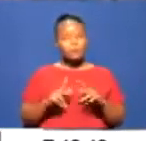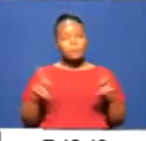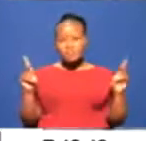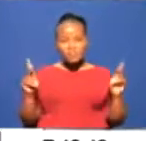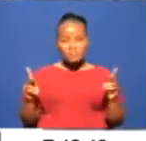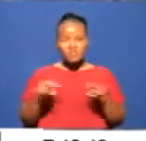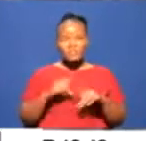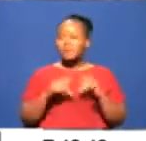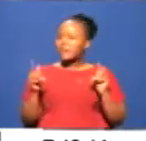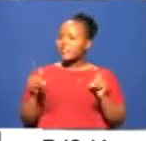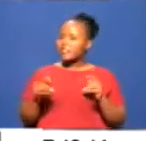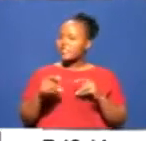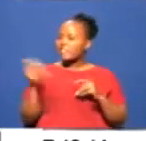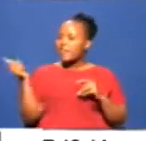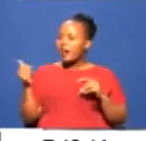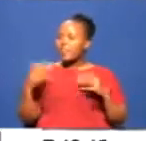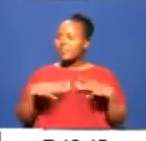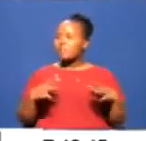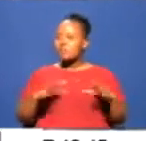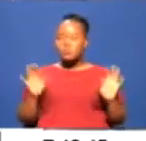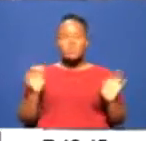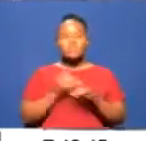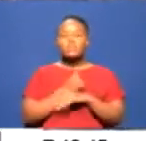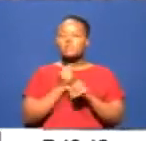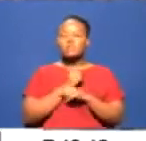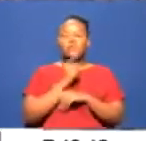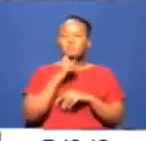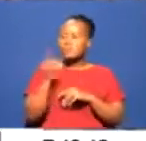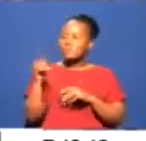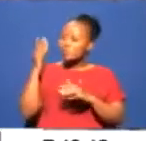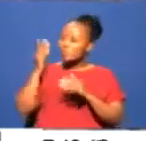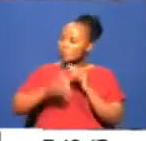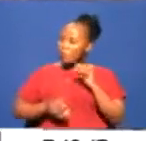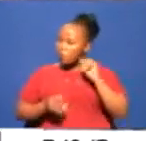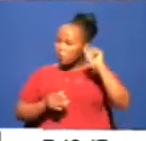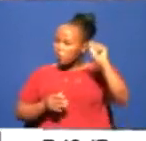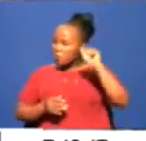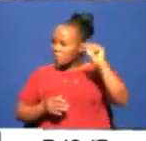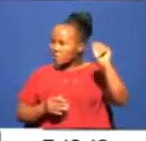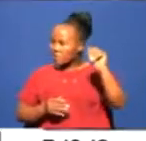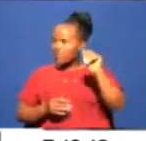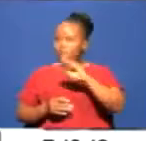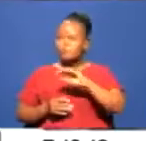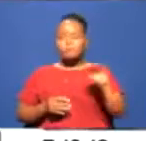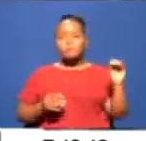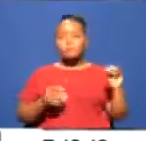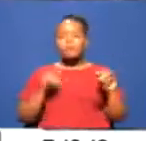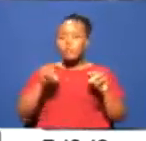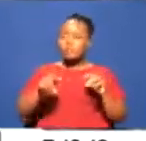us not to engage in politics any longer. This is now a political year.